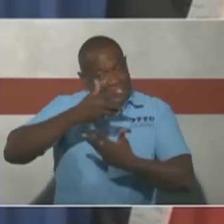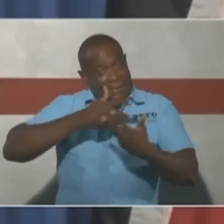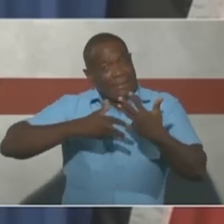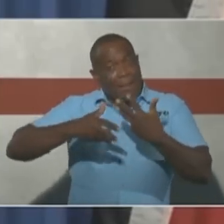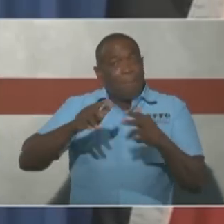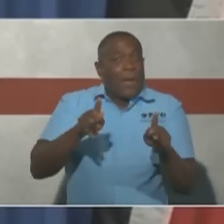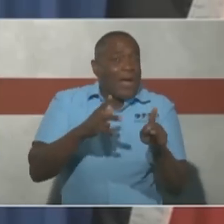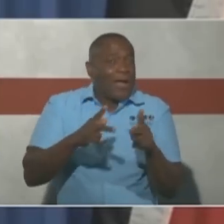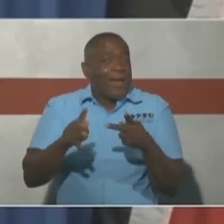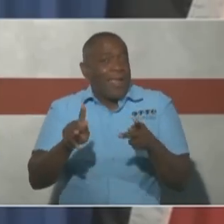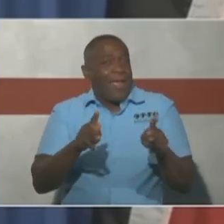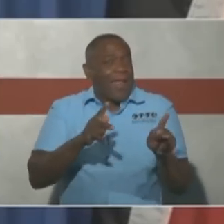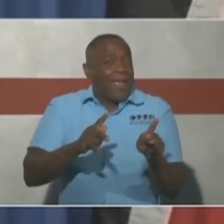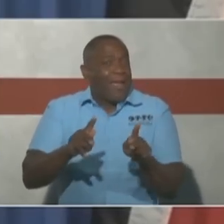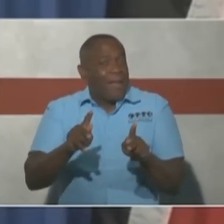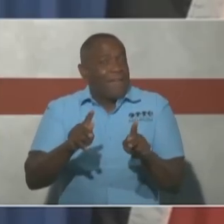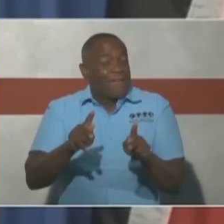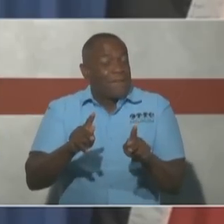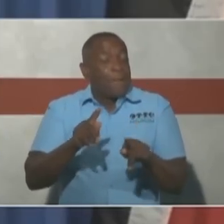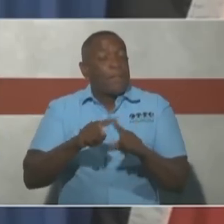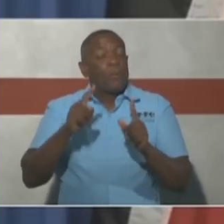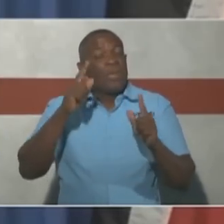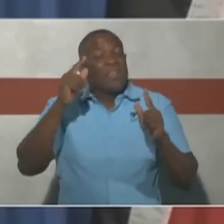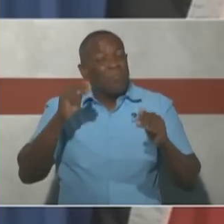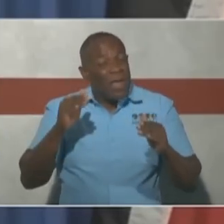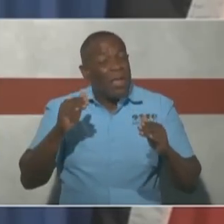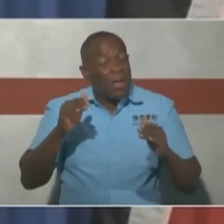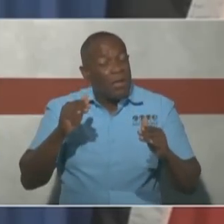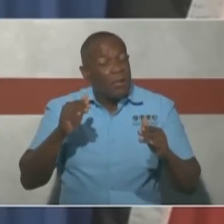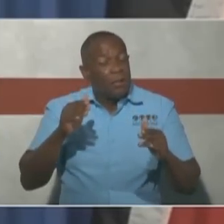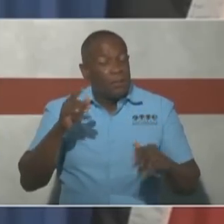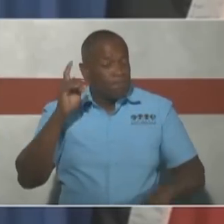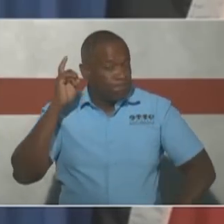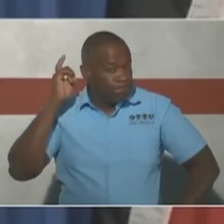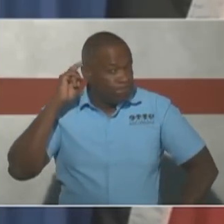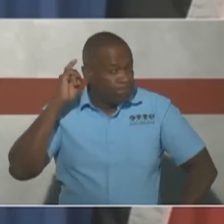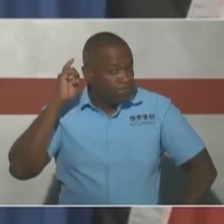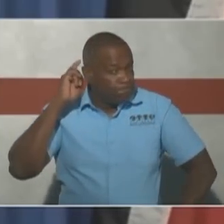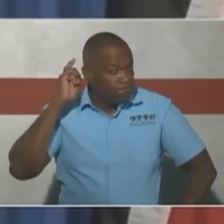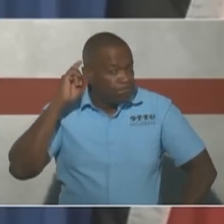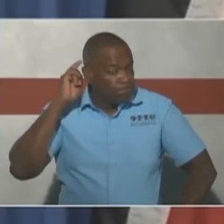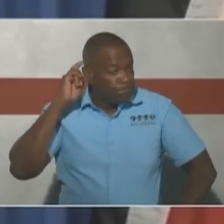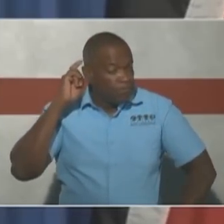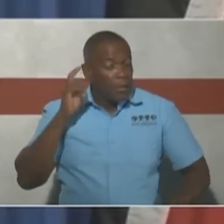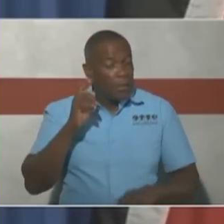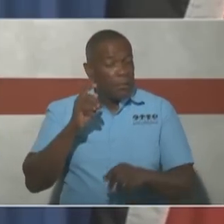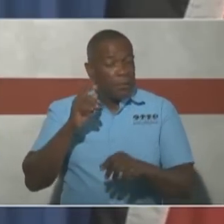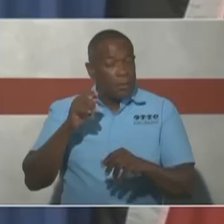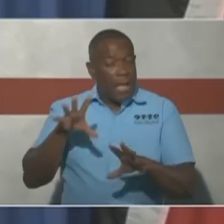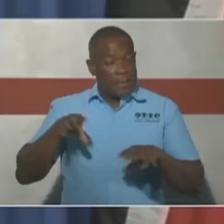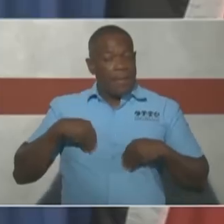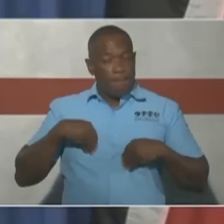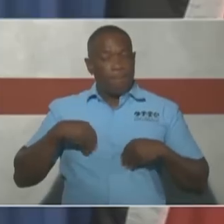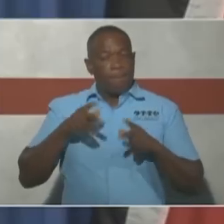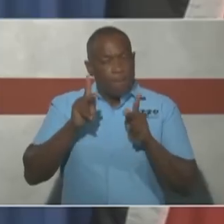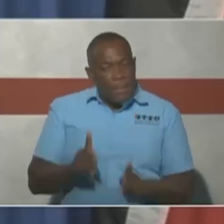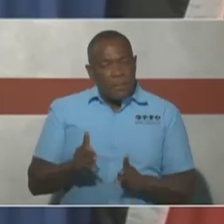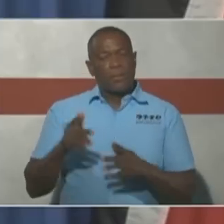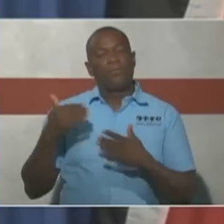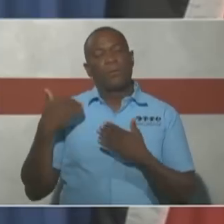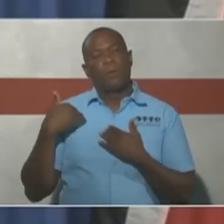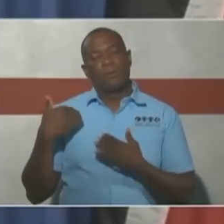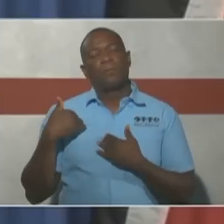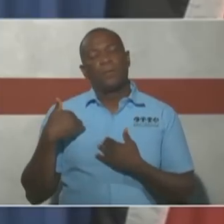abandon encouraging infections under the understanding that nothing ain't going to happen. Something